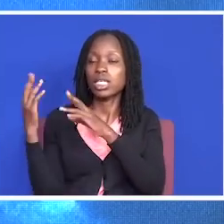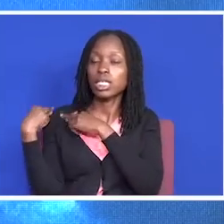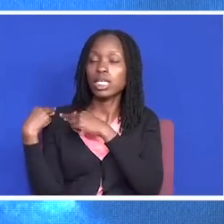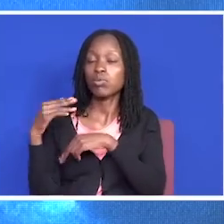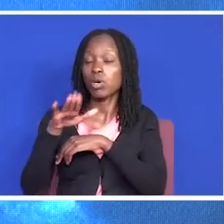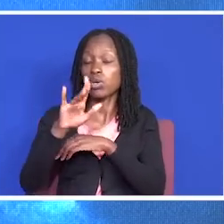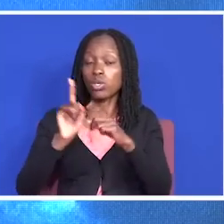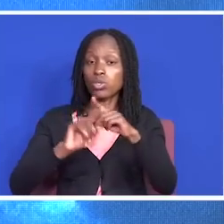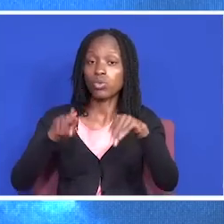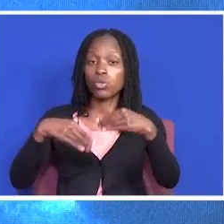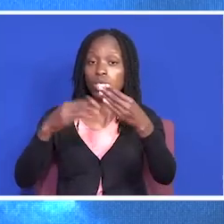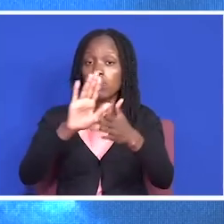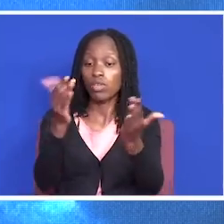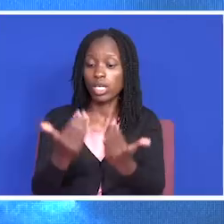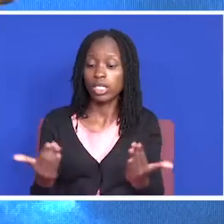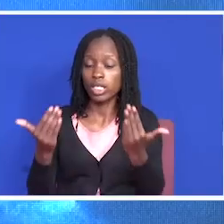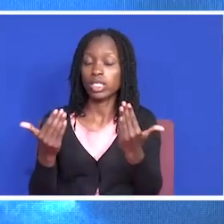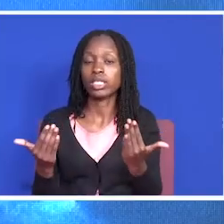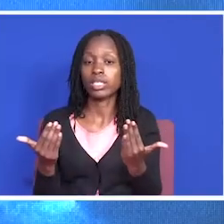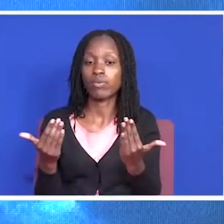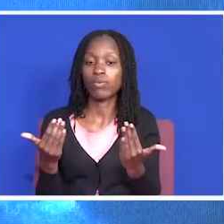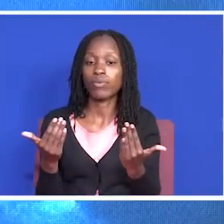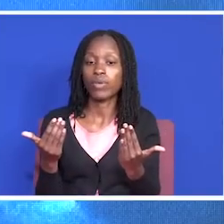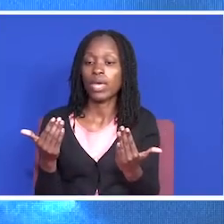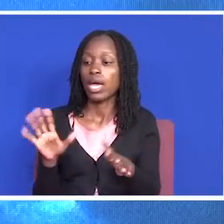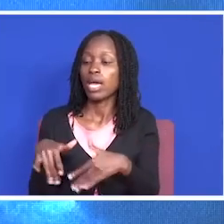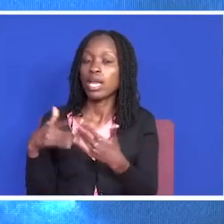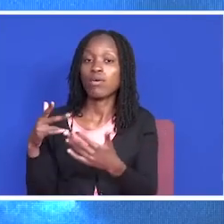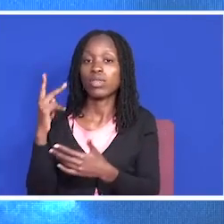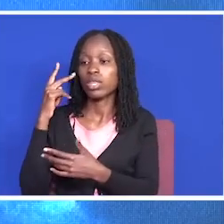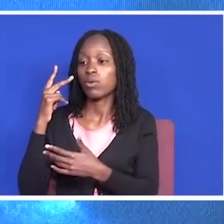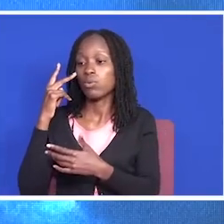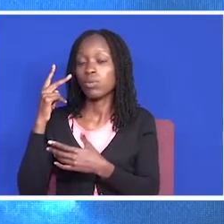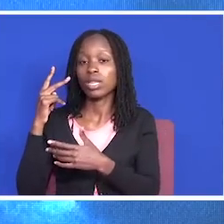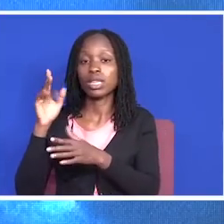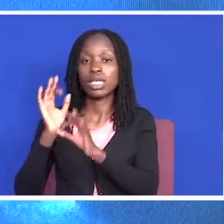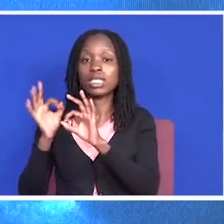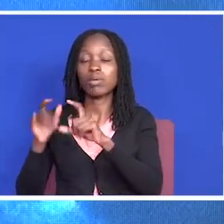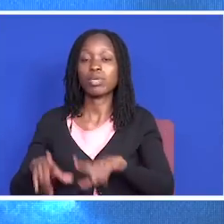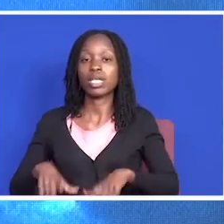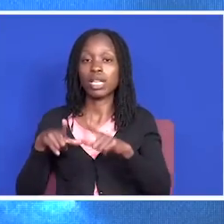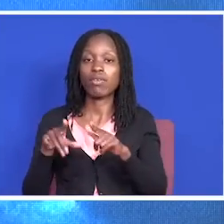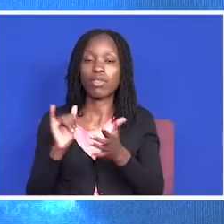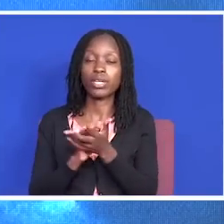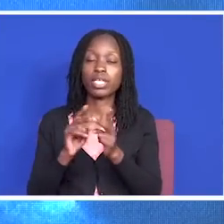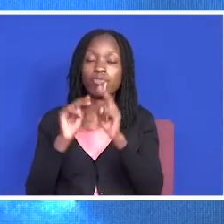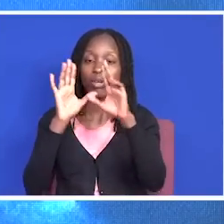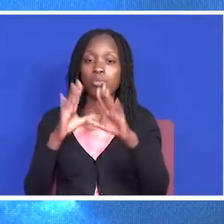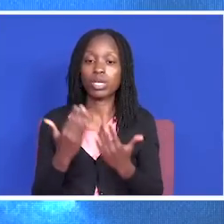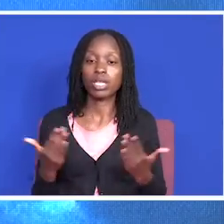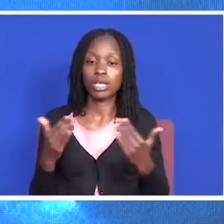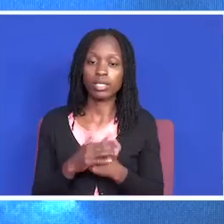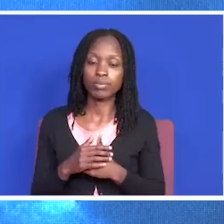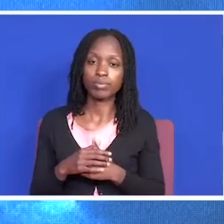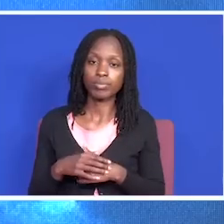give the child the glasses through which they are going to interpret life. And that's a very, very important thing to